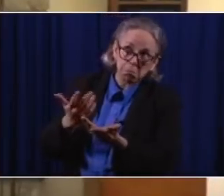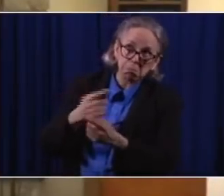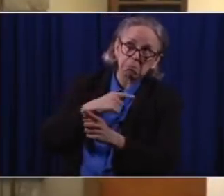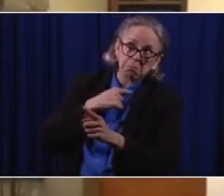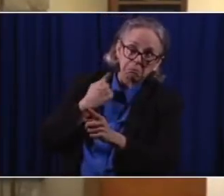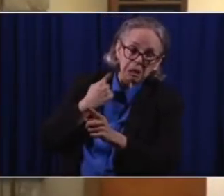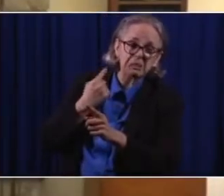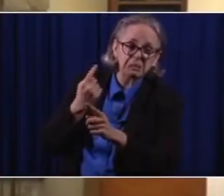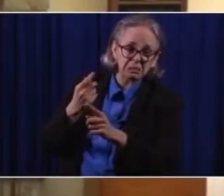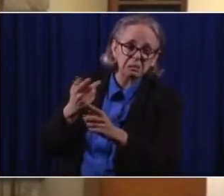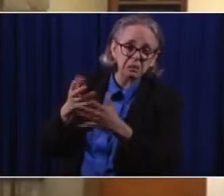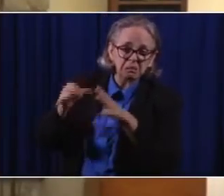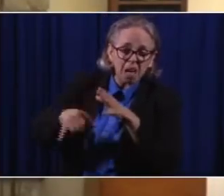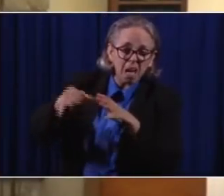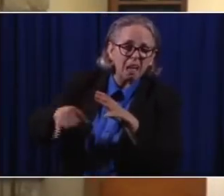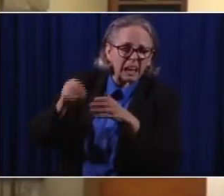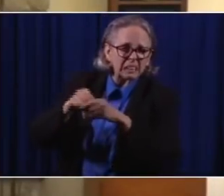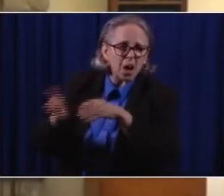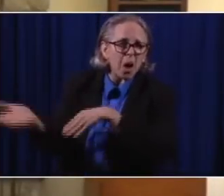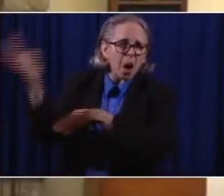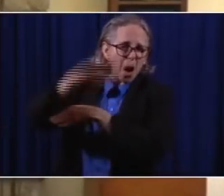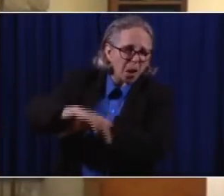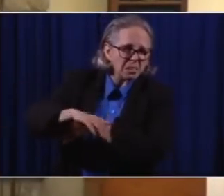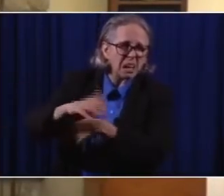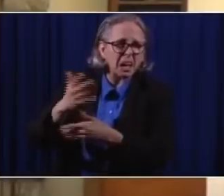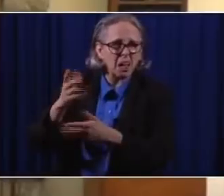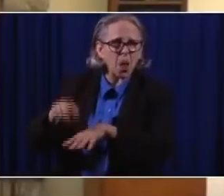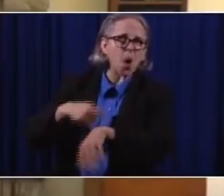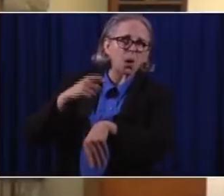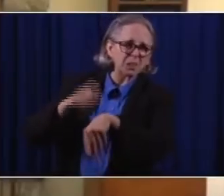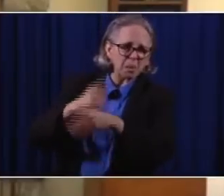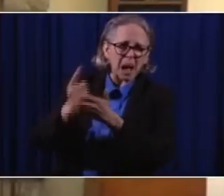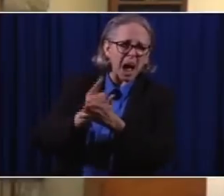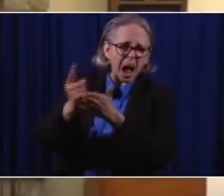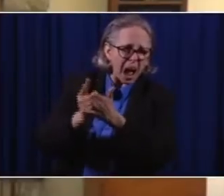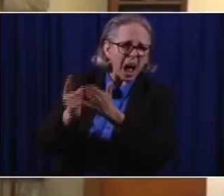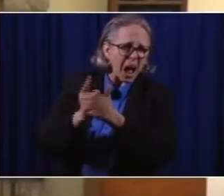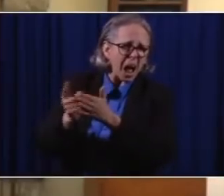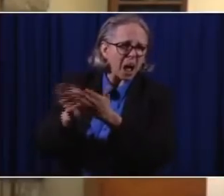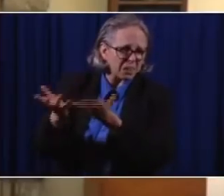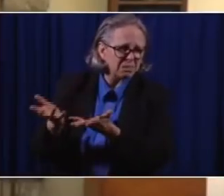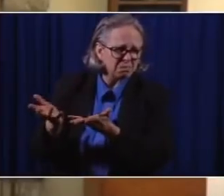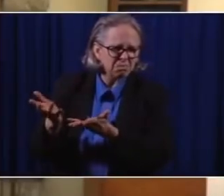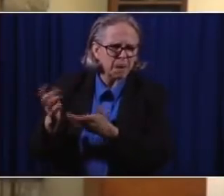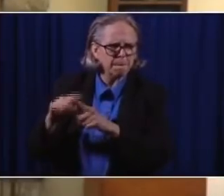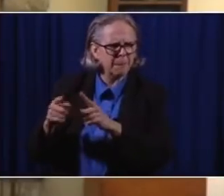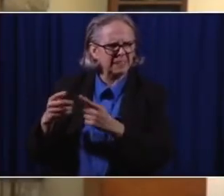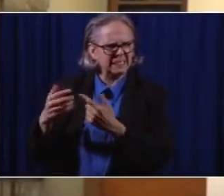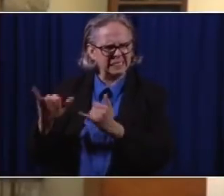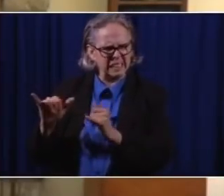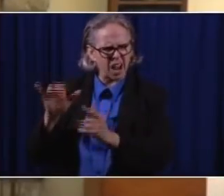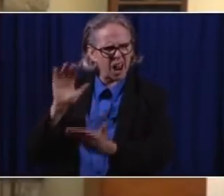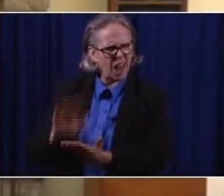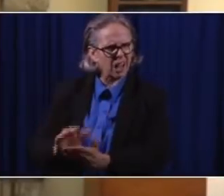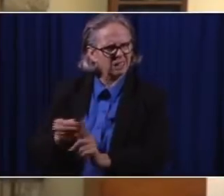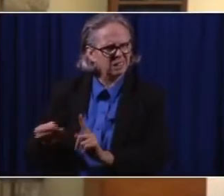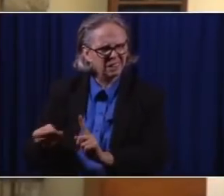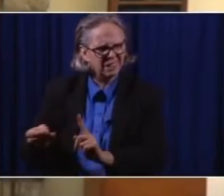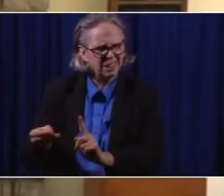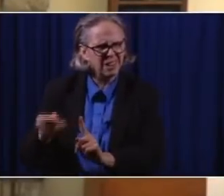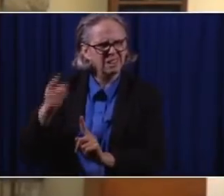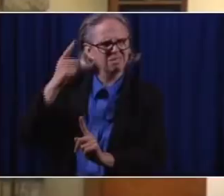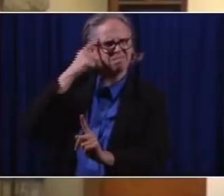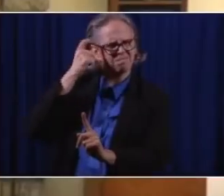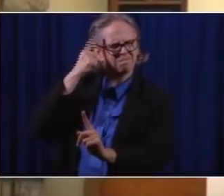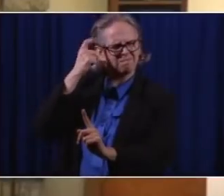an hour, sometimes for 7 hours. Why wouldn't we see it? The only thing we know of is because everybody's wearing a